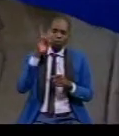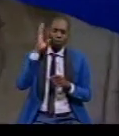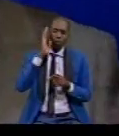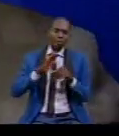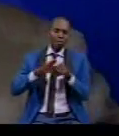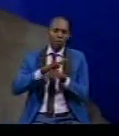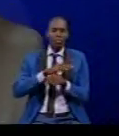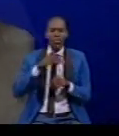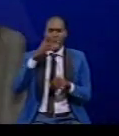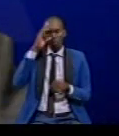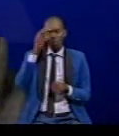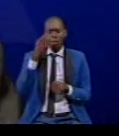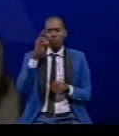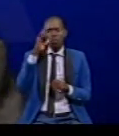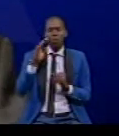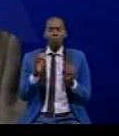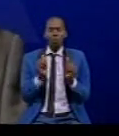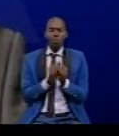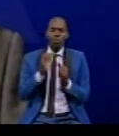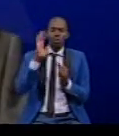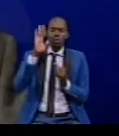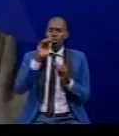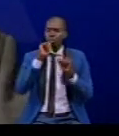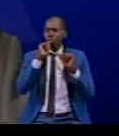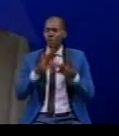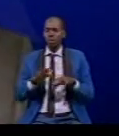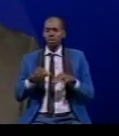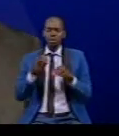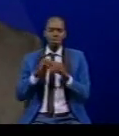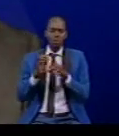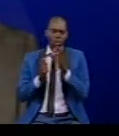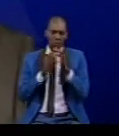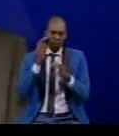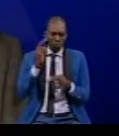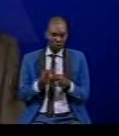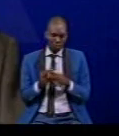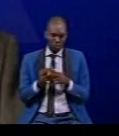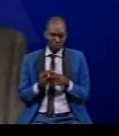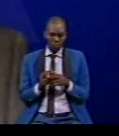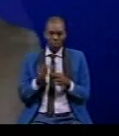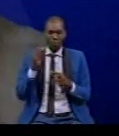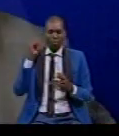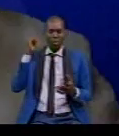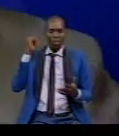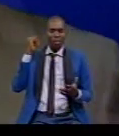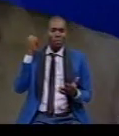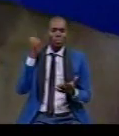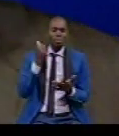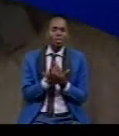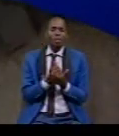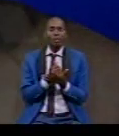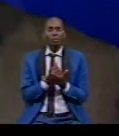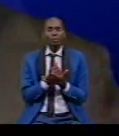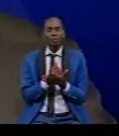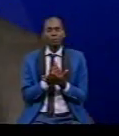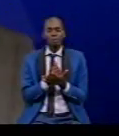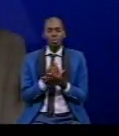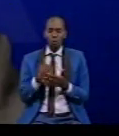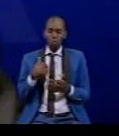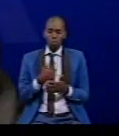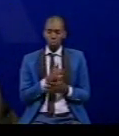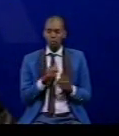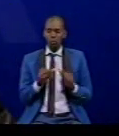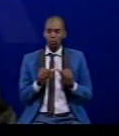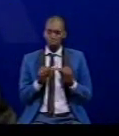people, God will bring judgment upon them. Because they are accusing God of